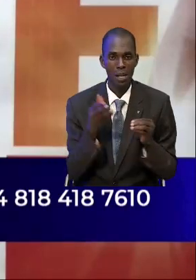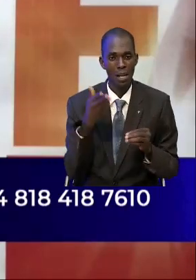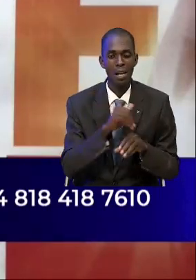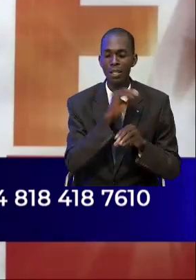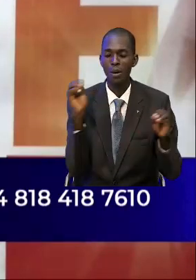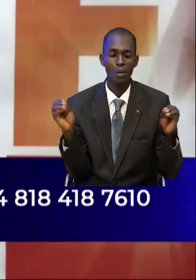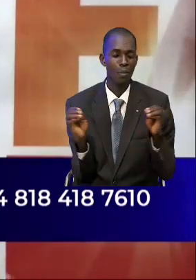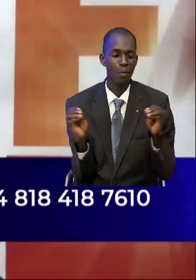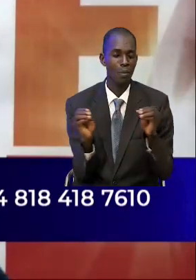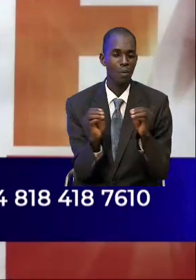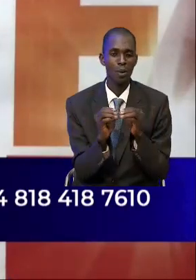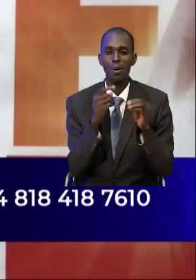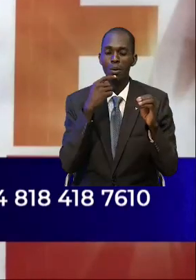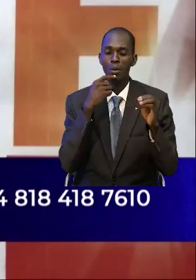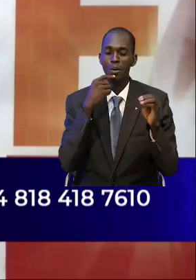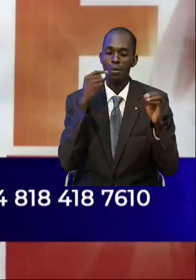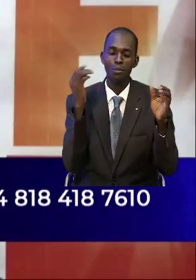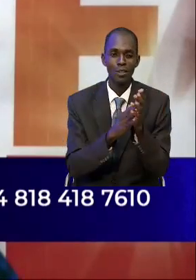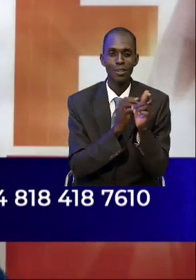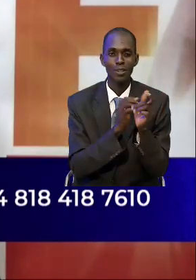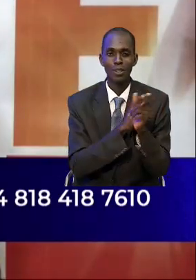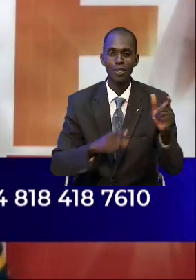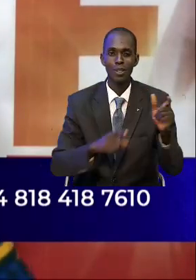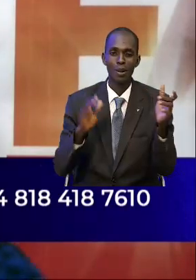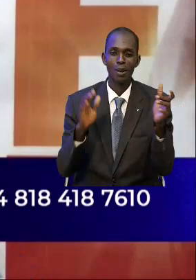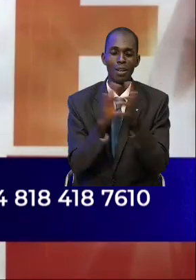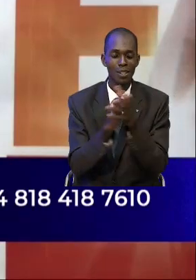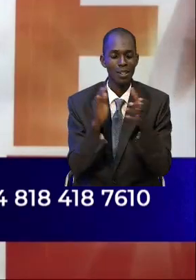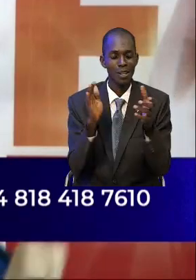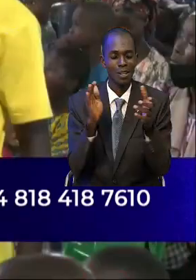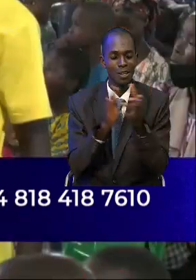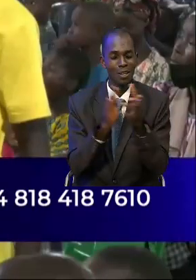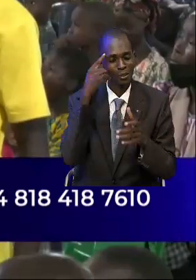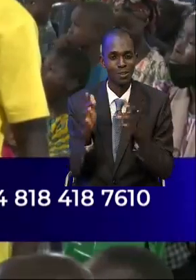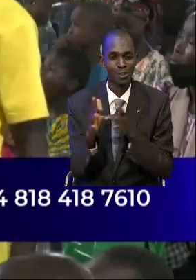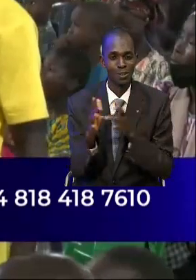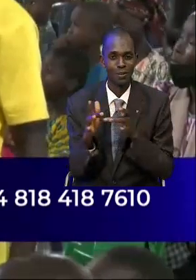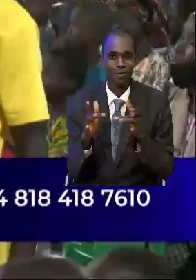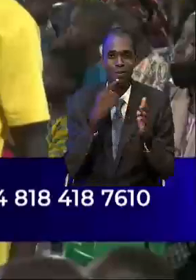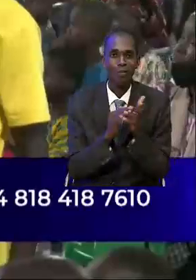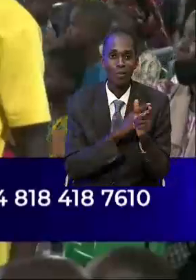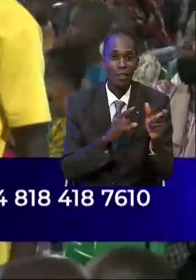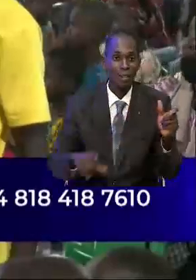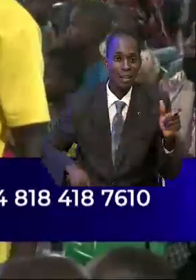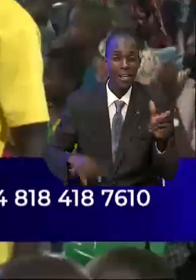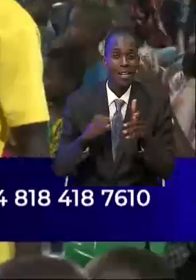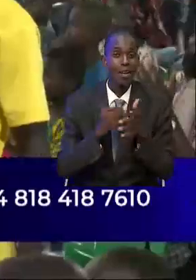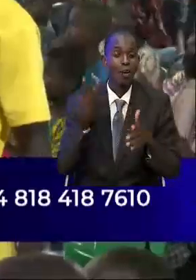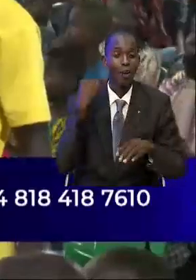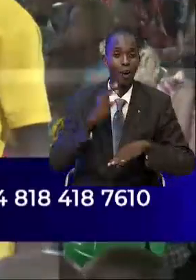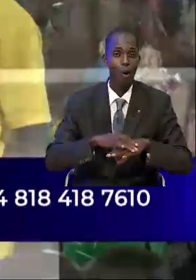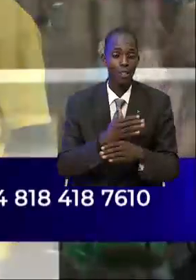that Saturday. The pain was not there anymore. Put then, your hand together for